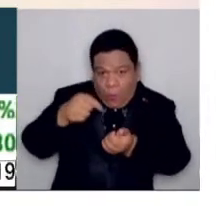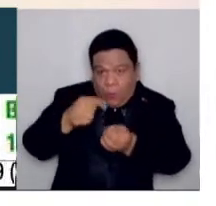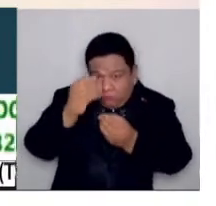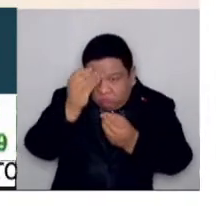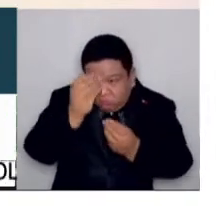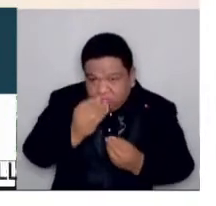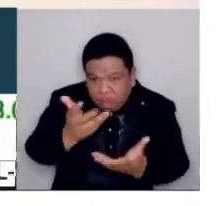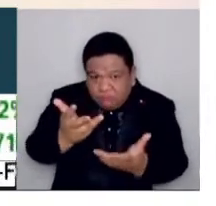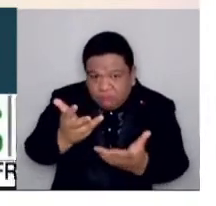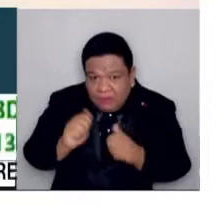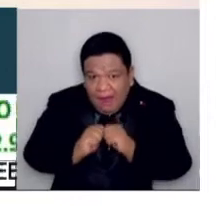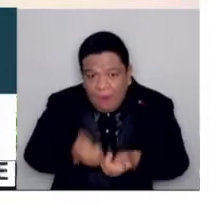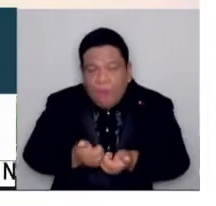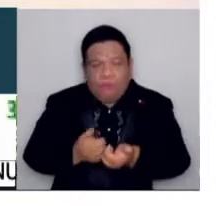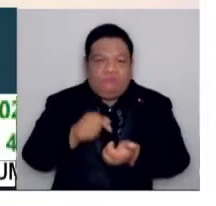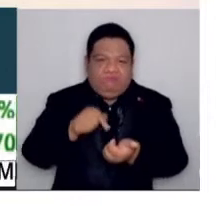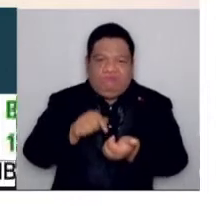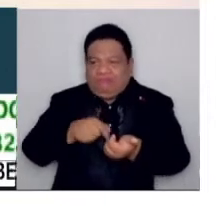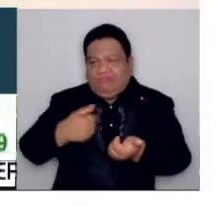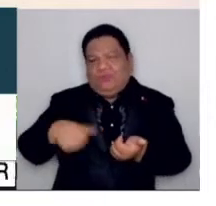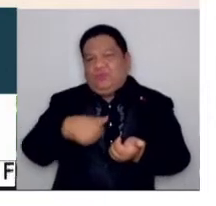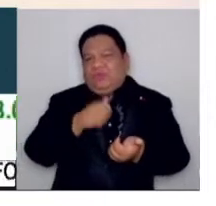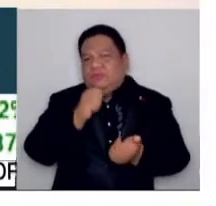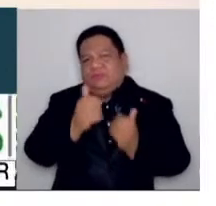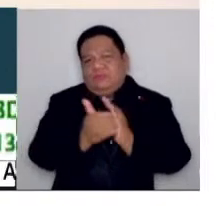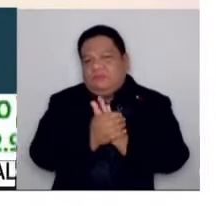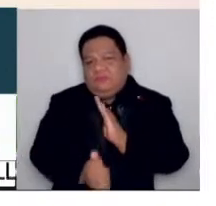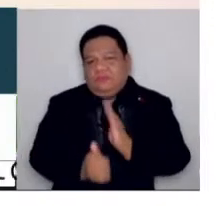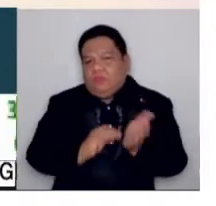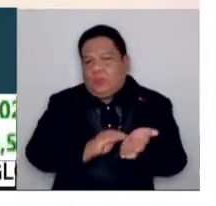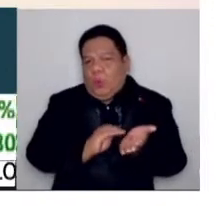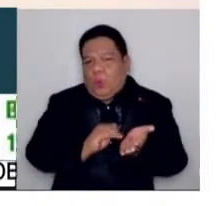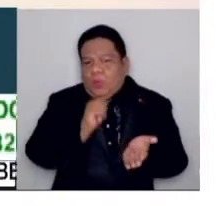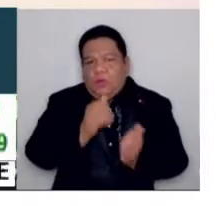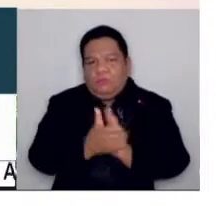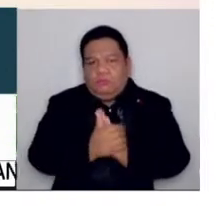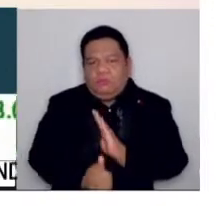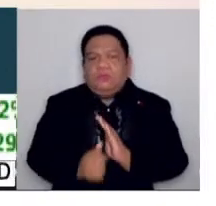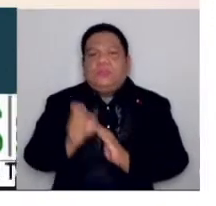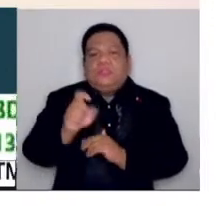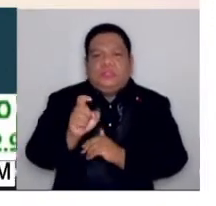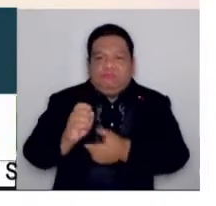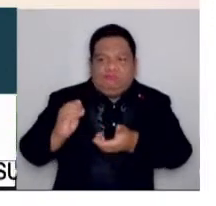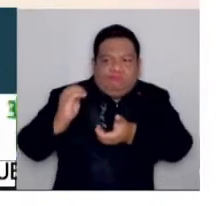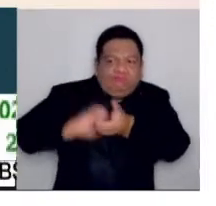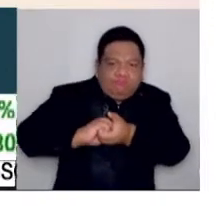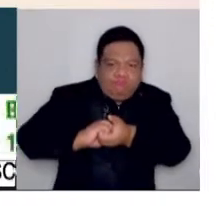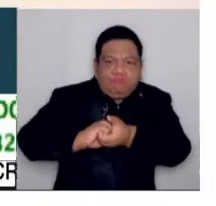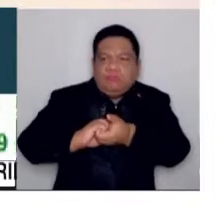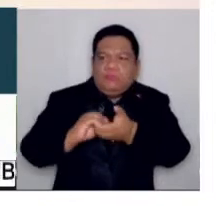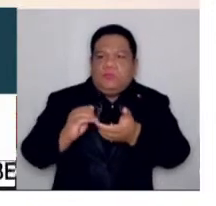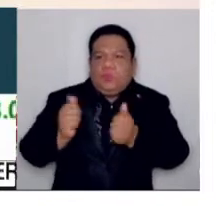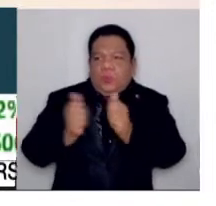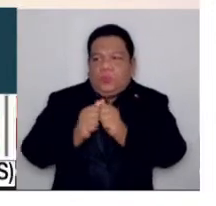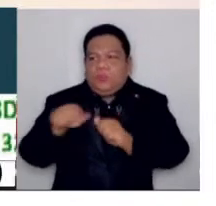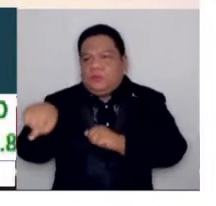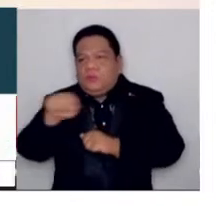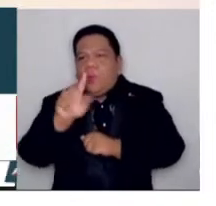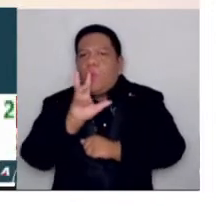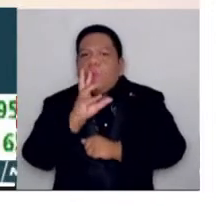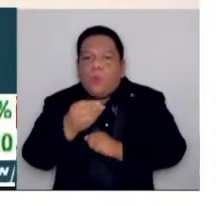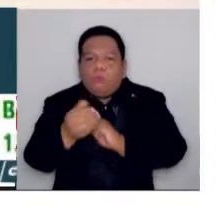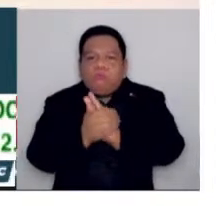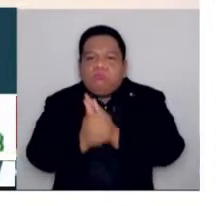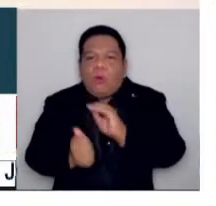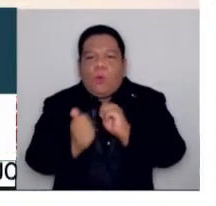yun yung hindi namin forte yan, and that's why we need to really collaborate with the communication experts. And then I